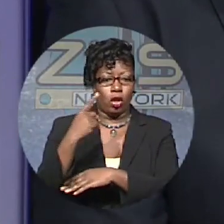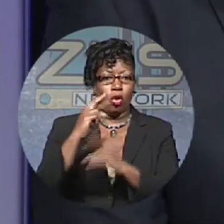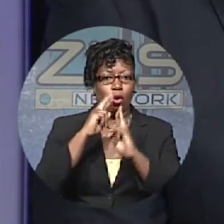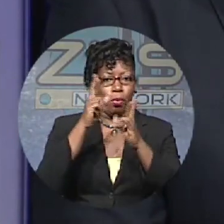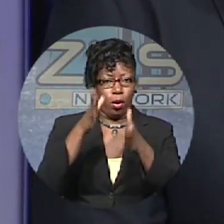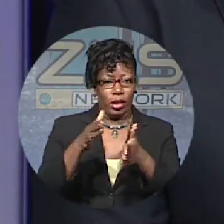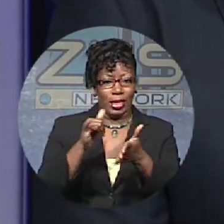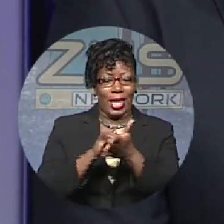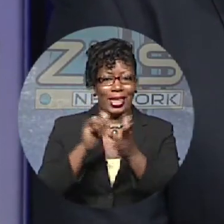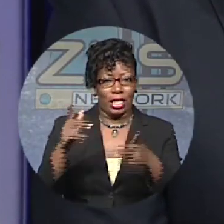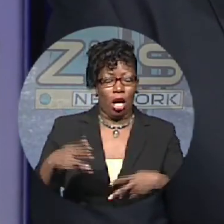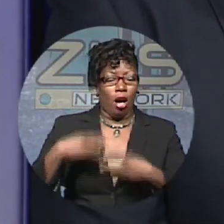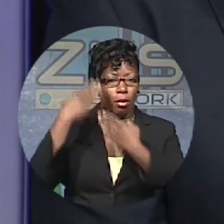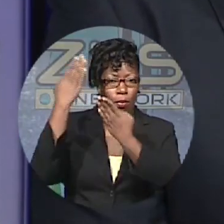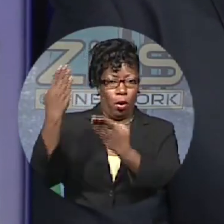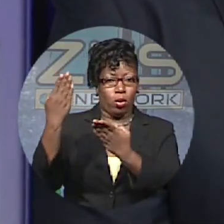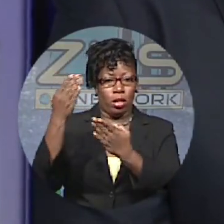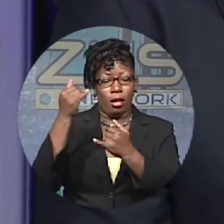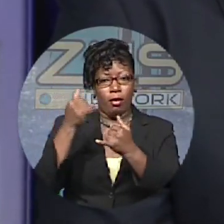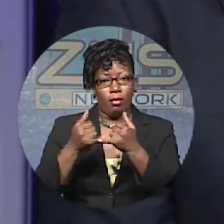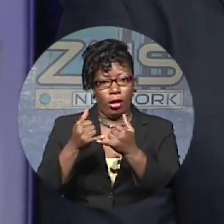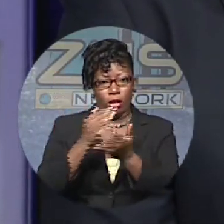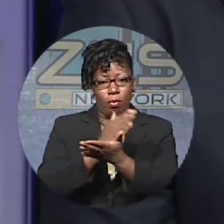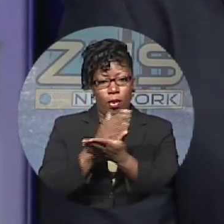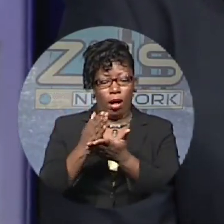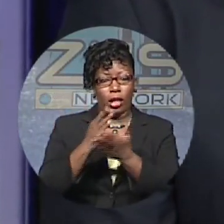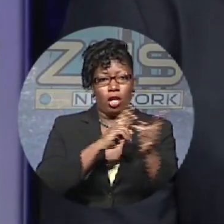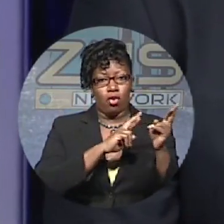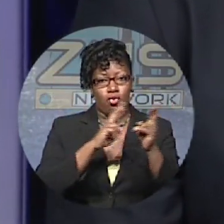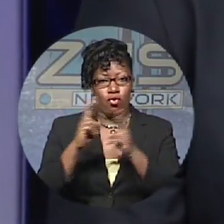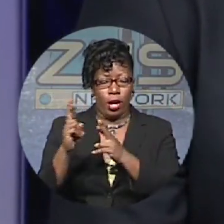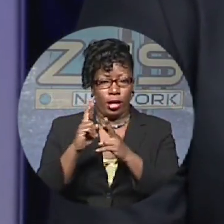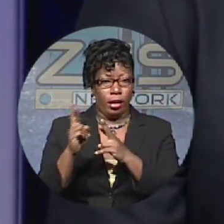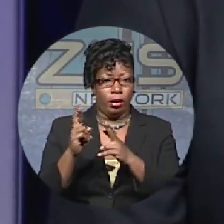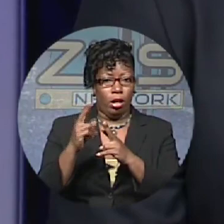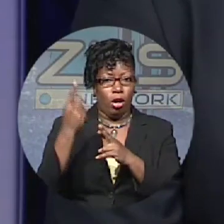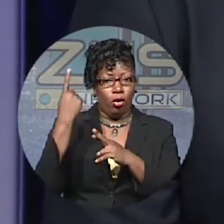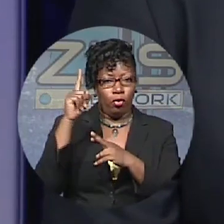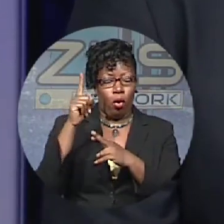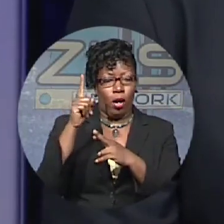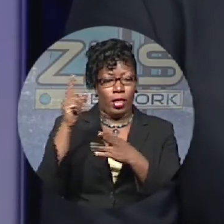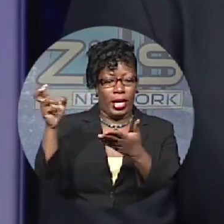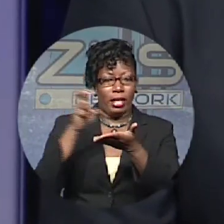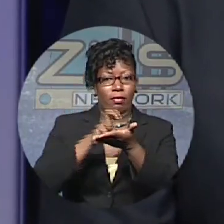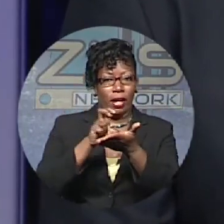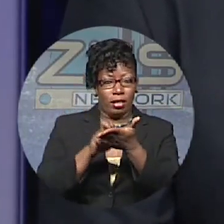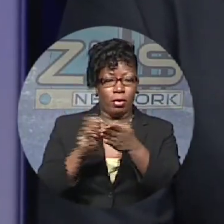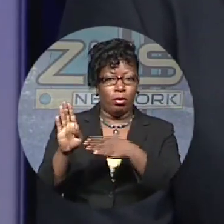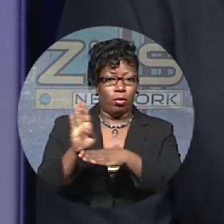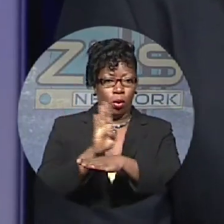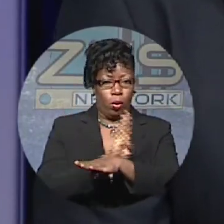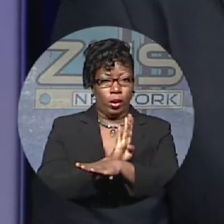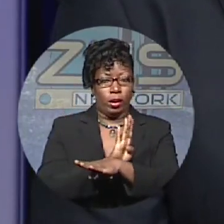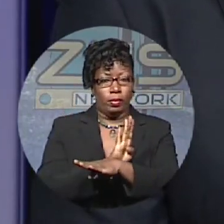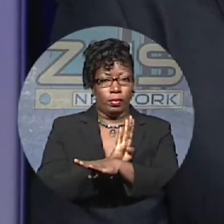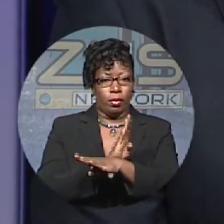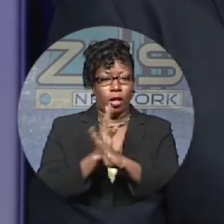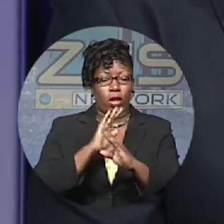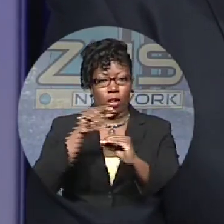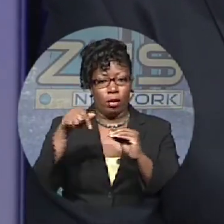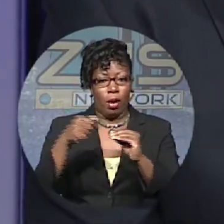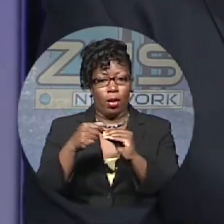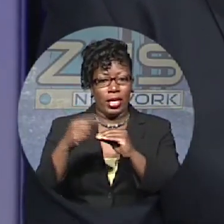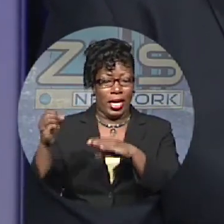that the proposal is in the final stages of preparation for submission to the investment board. Prime Minister Christie is optimistic about the impact